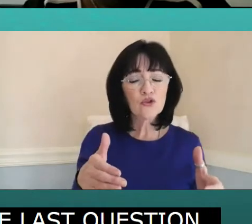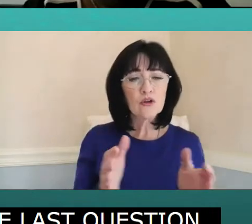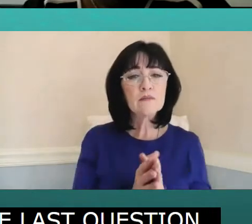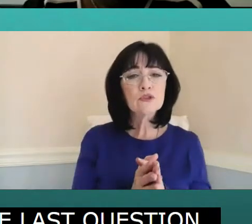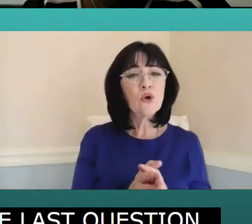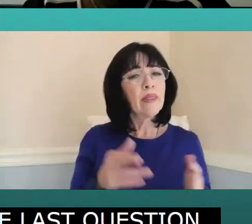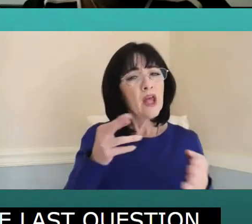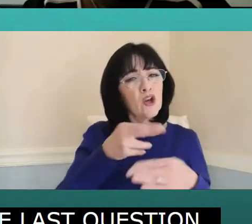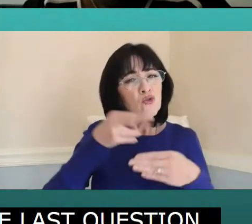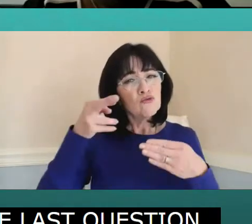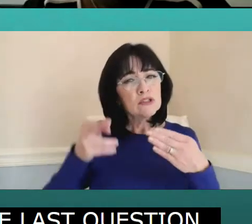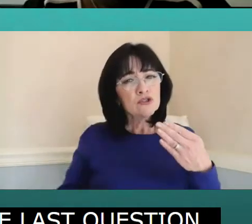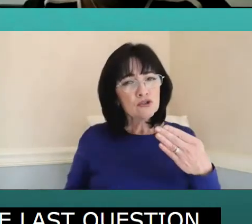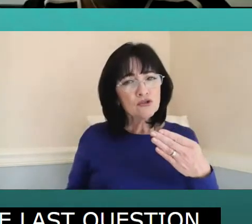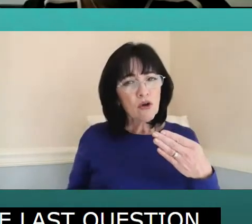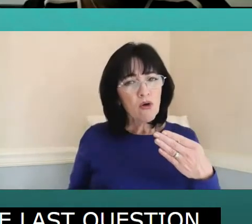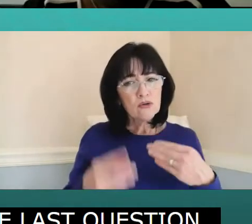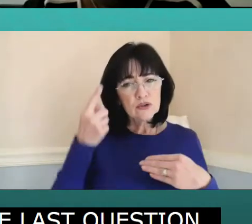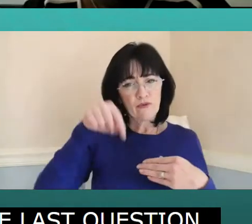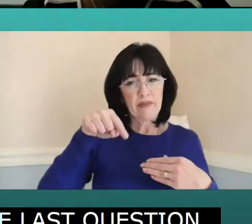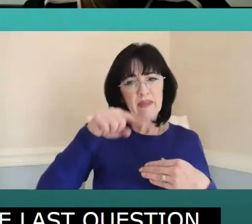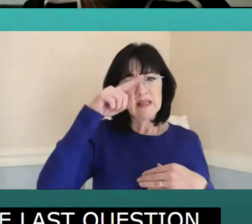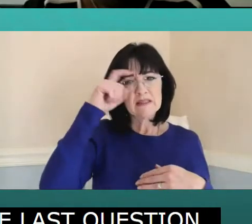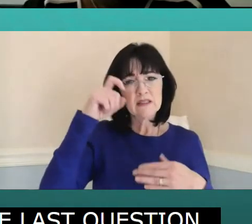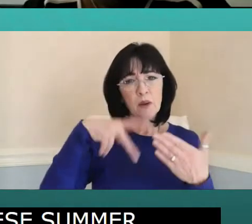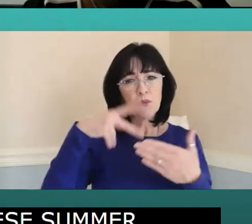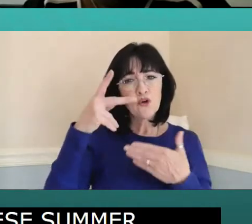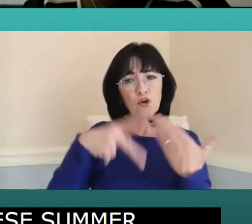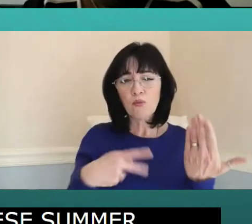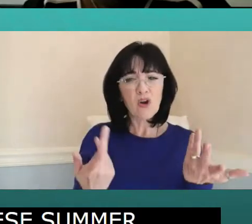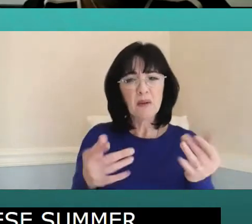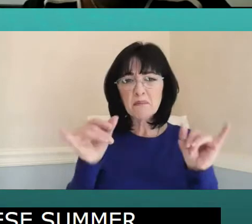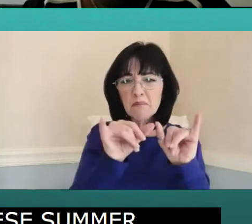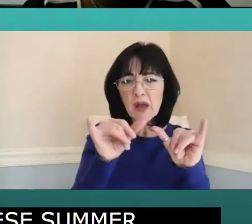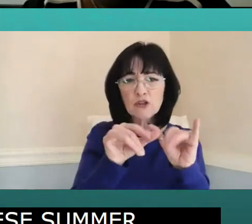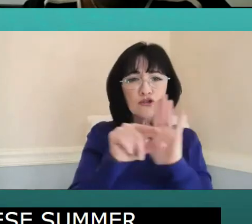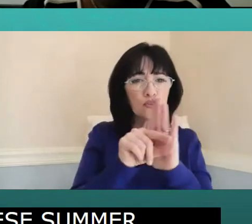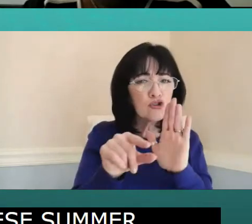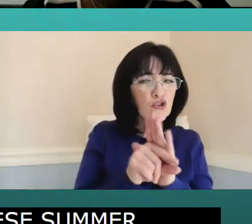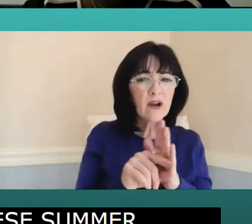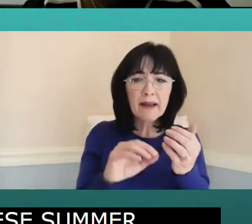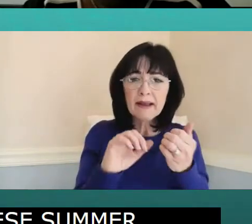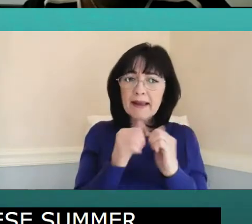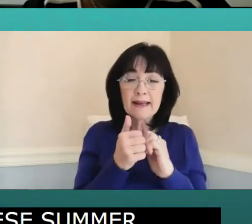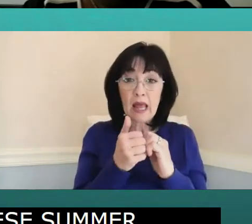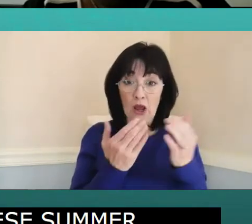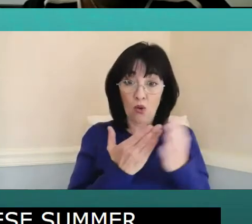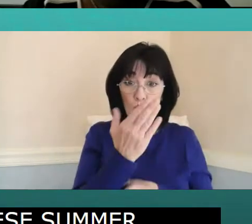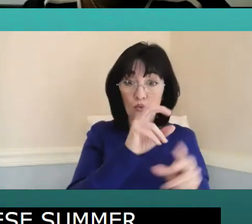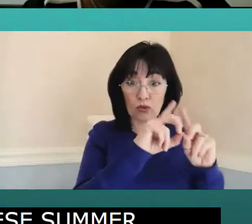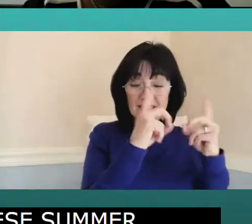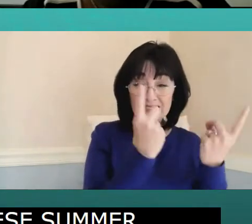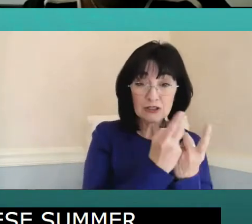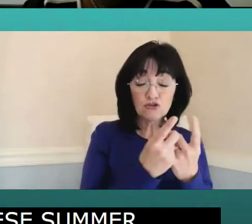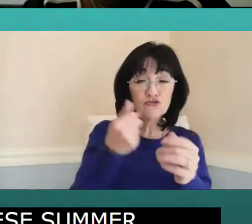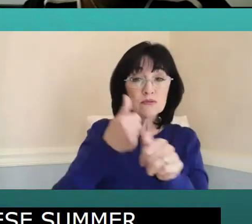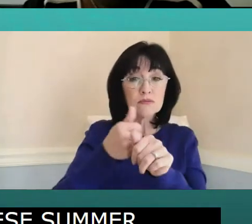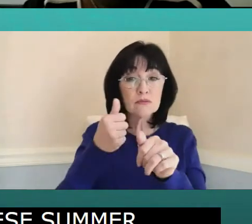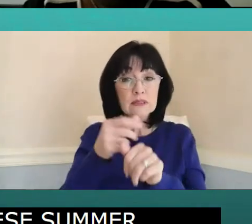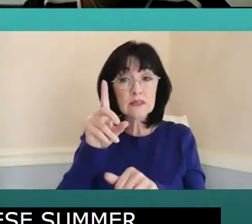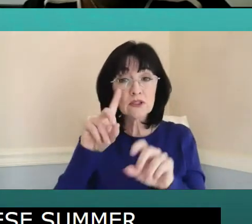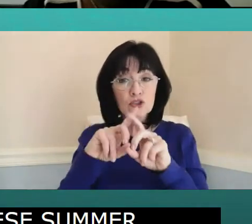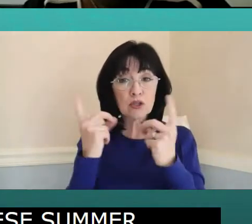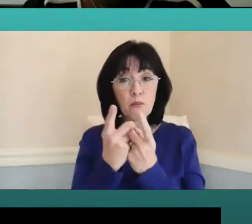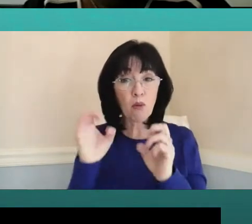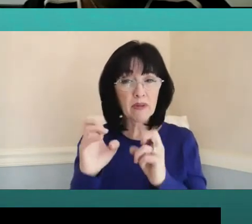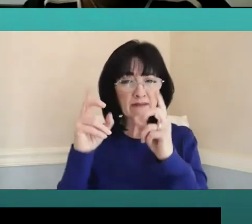summer programs be measured, whether it's by the districts or by the department itself?